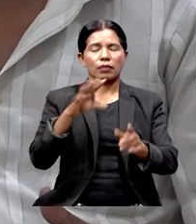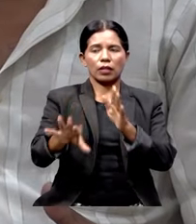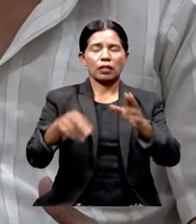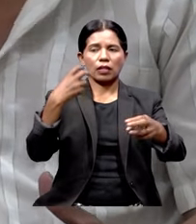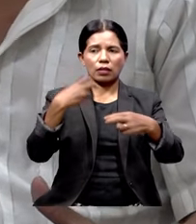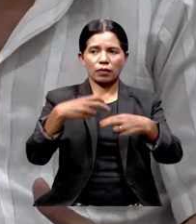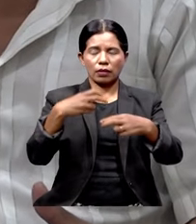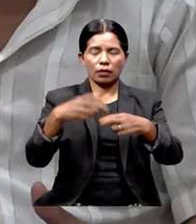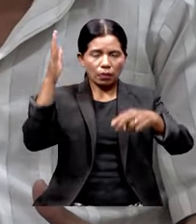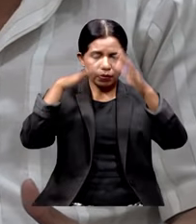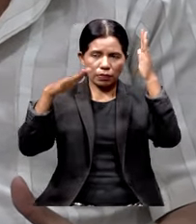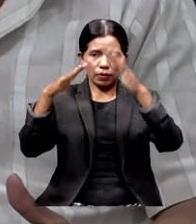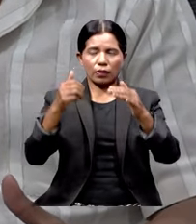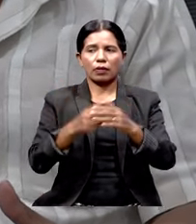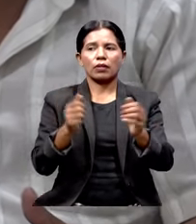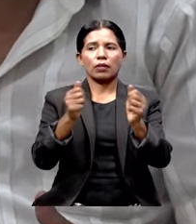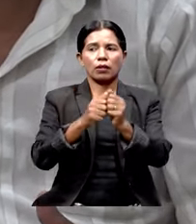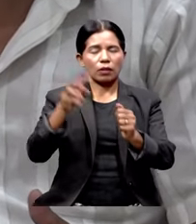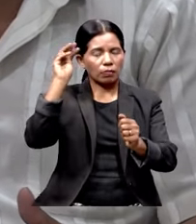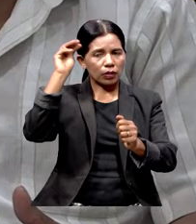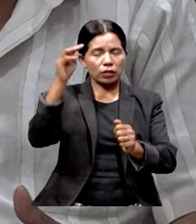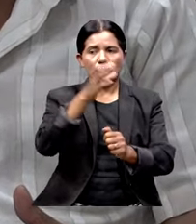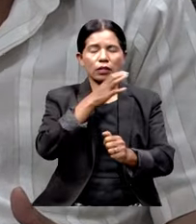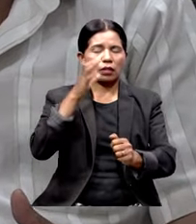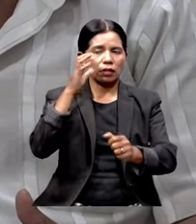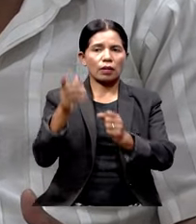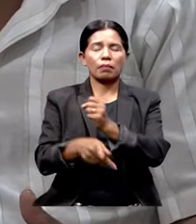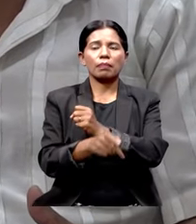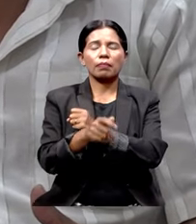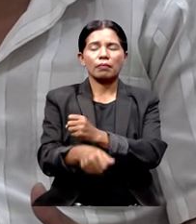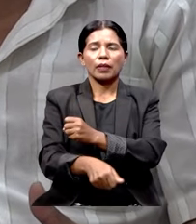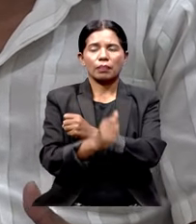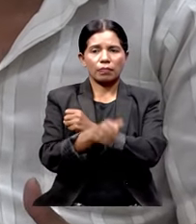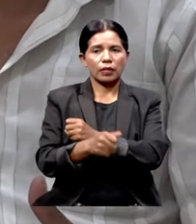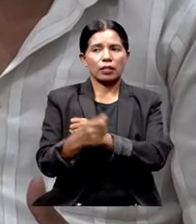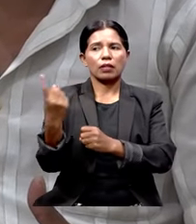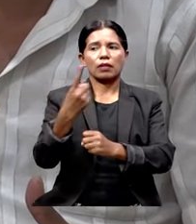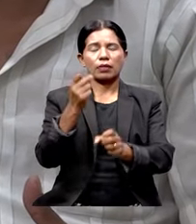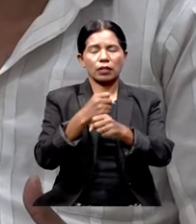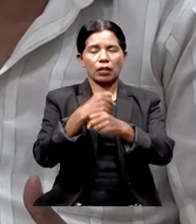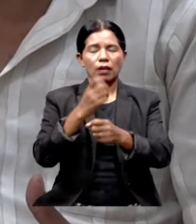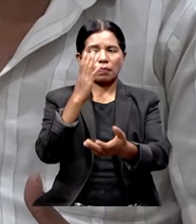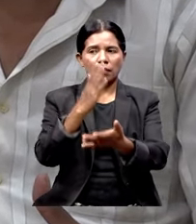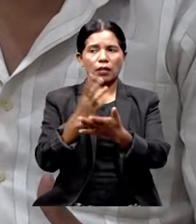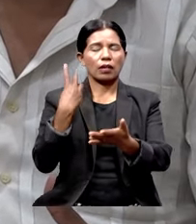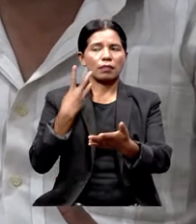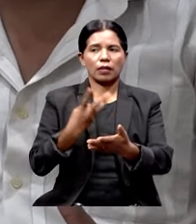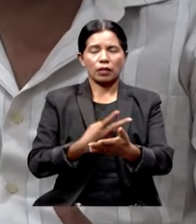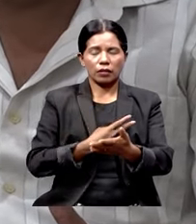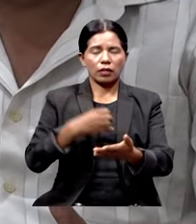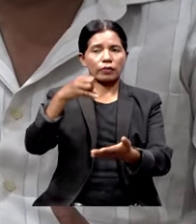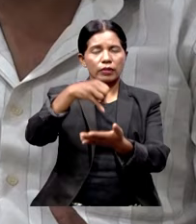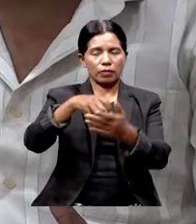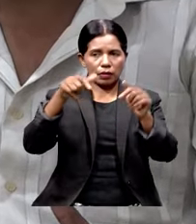dificuldade ka problema. Posi ministro agricultura de pesca smian ma sempre bahalo pendenti ba amininya investimento